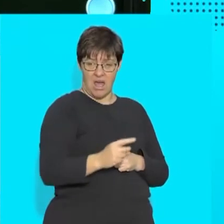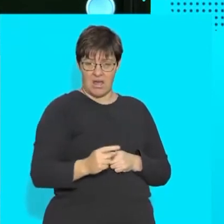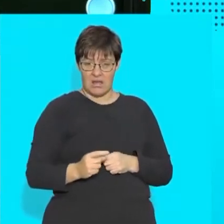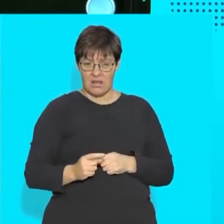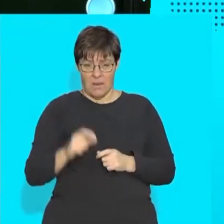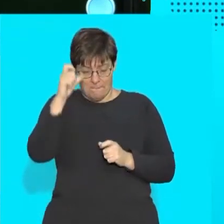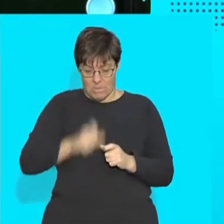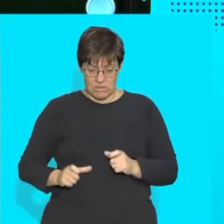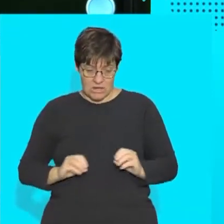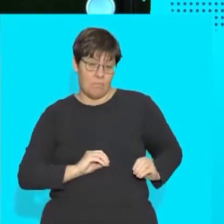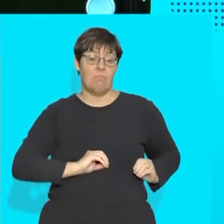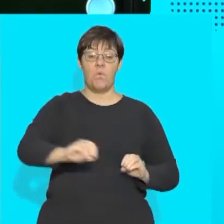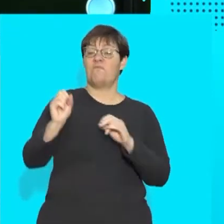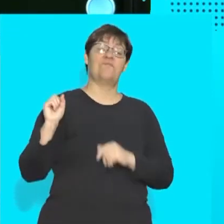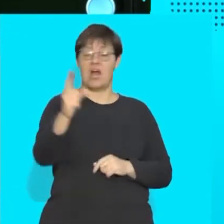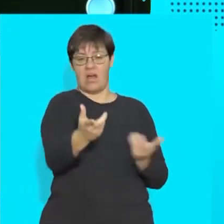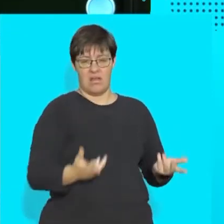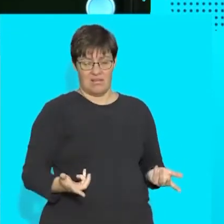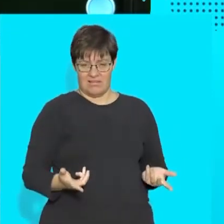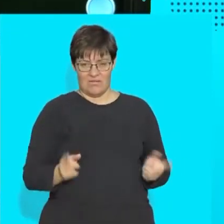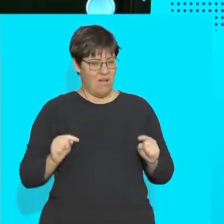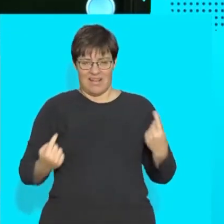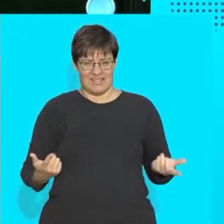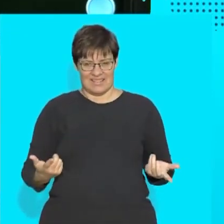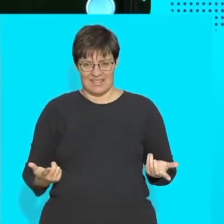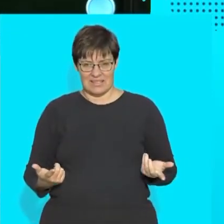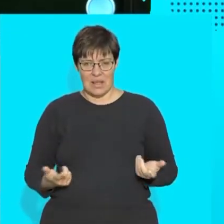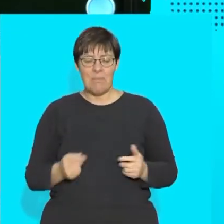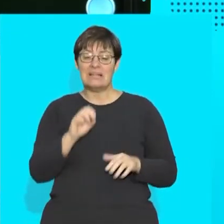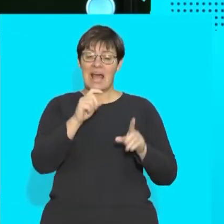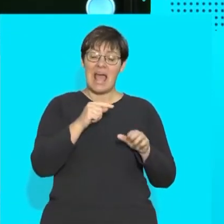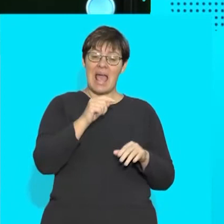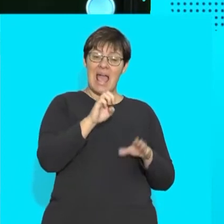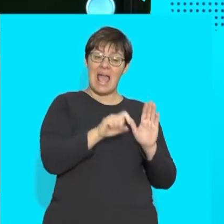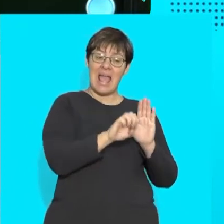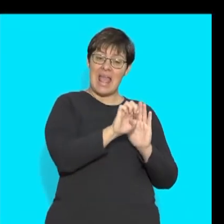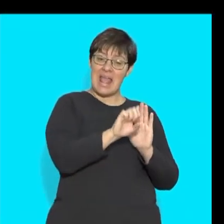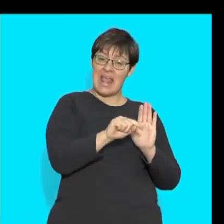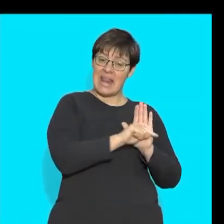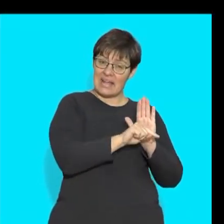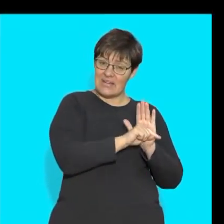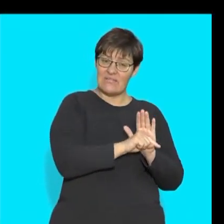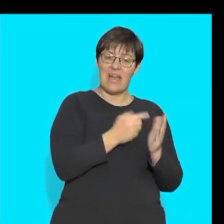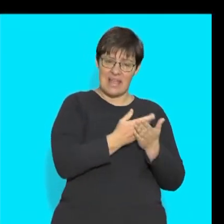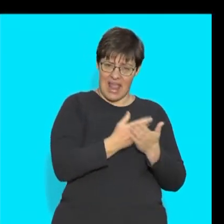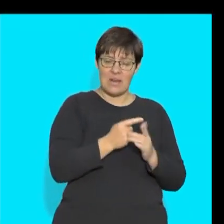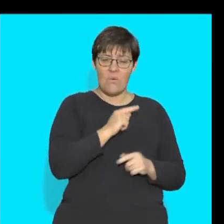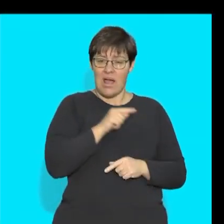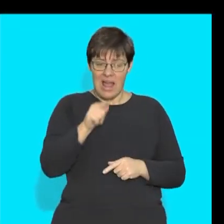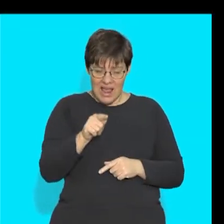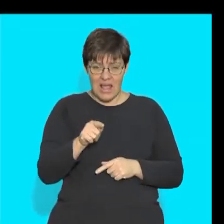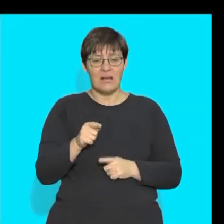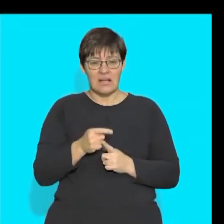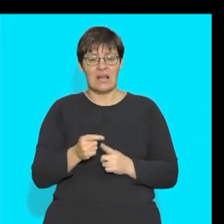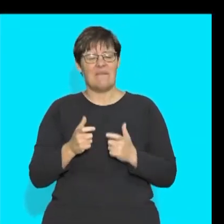a human at those velocities. We can't move at those velocities. But electrons can, because that value is